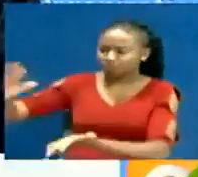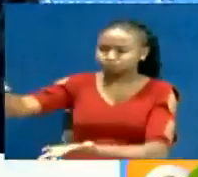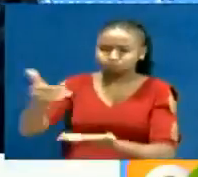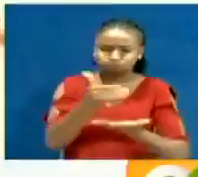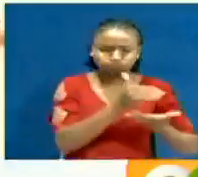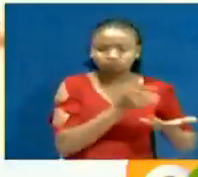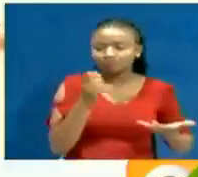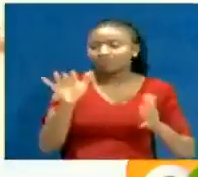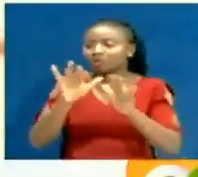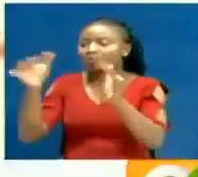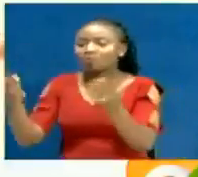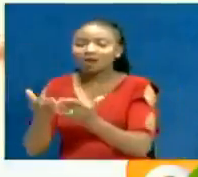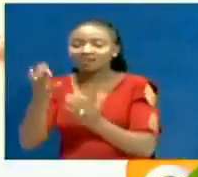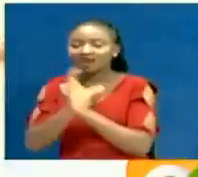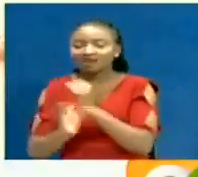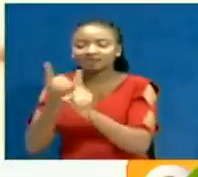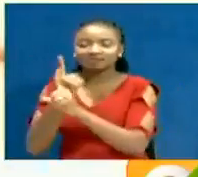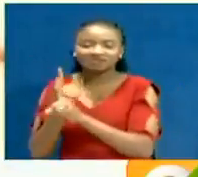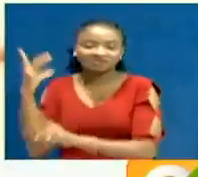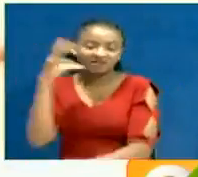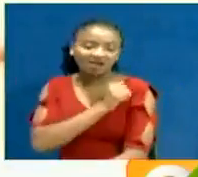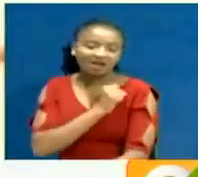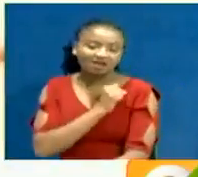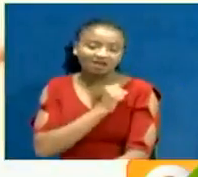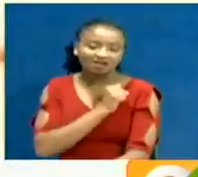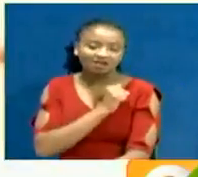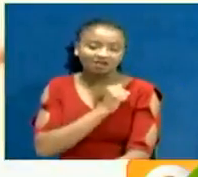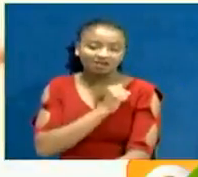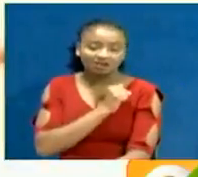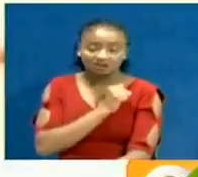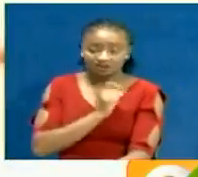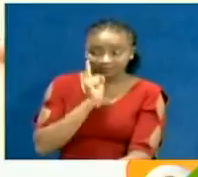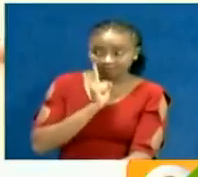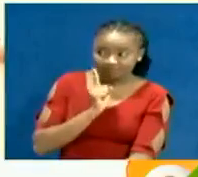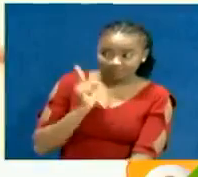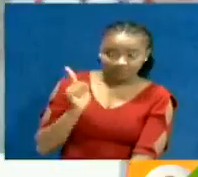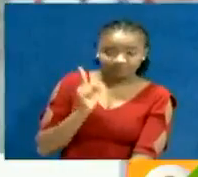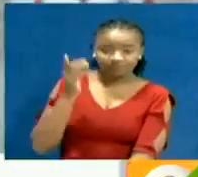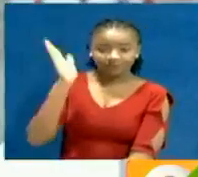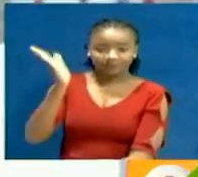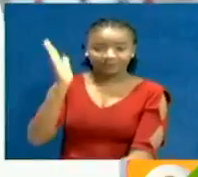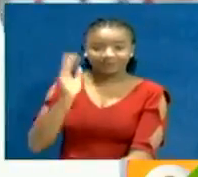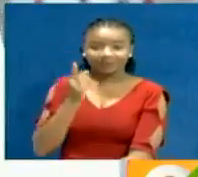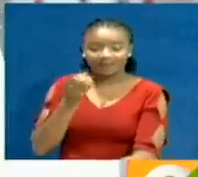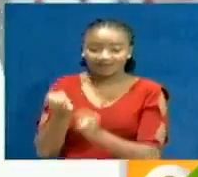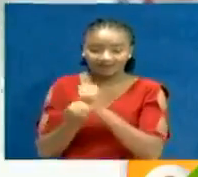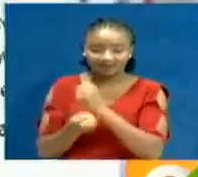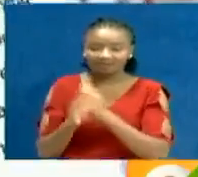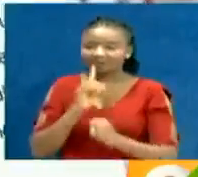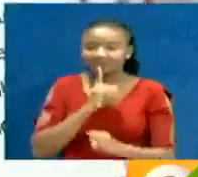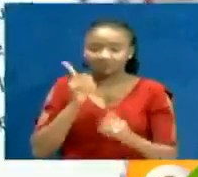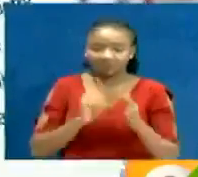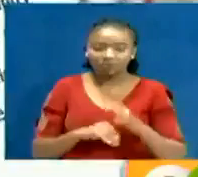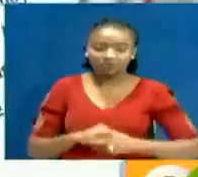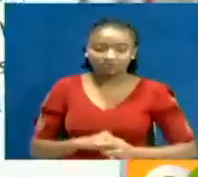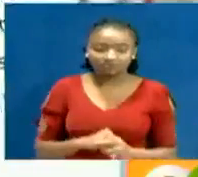rest of the world. An issue that Health Cabinet Secretary Mutahi Kagwe's statement at the 74th World Health Assembly clearly pointed out,